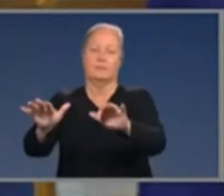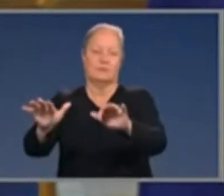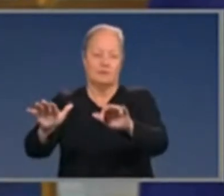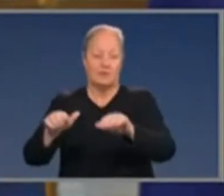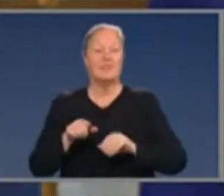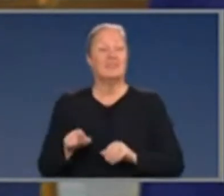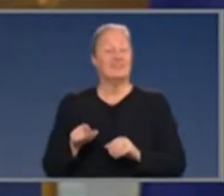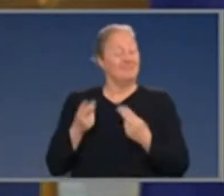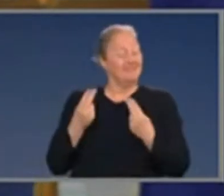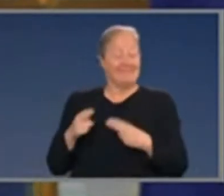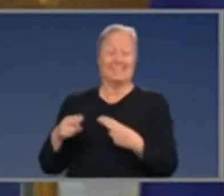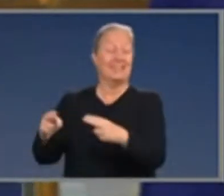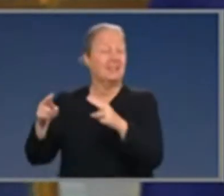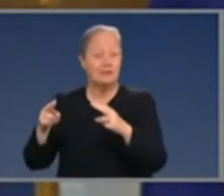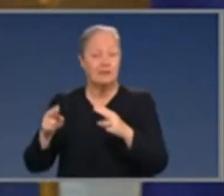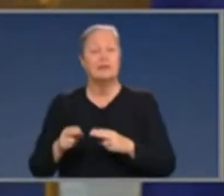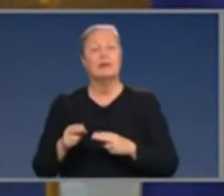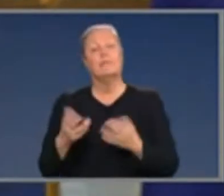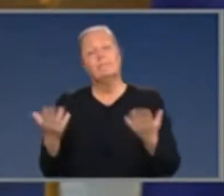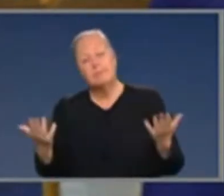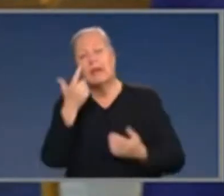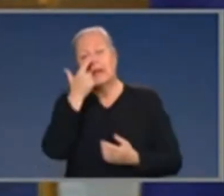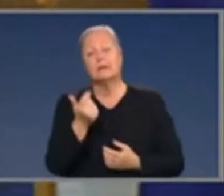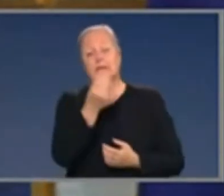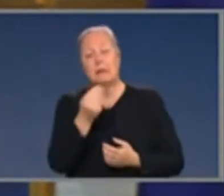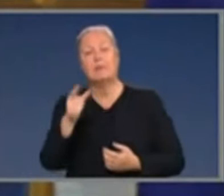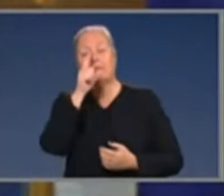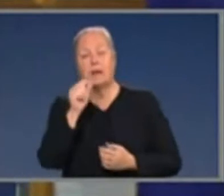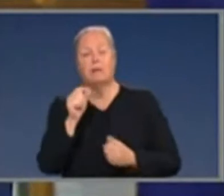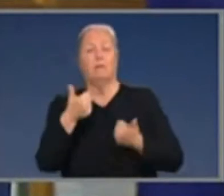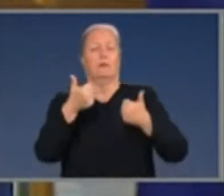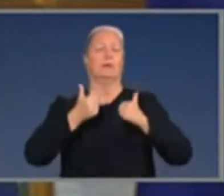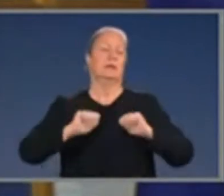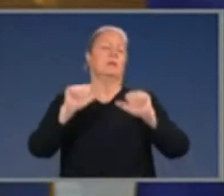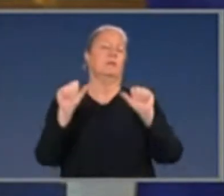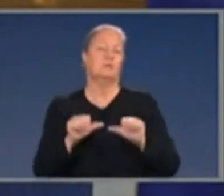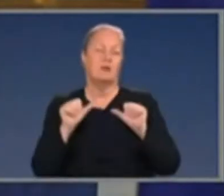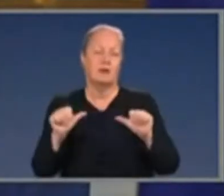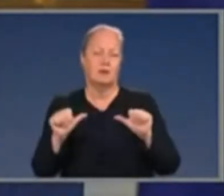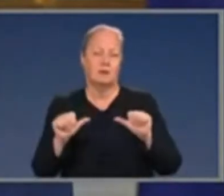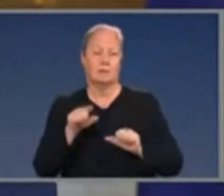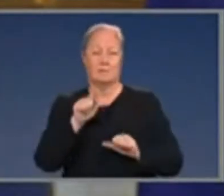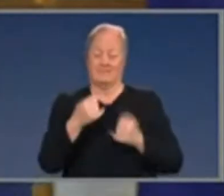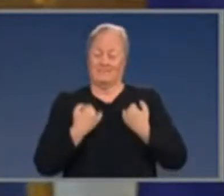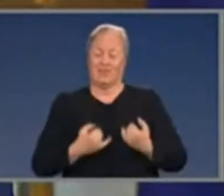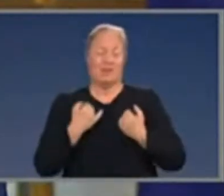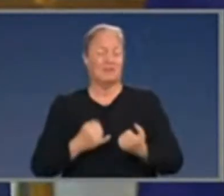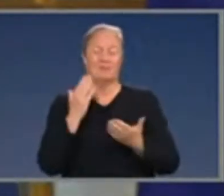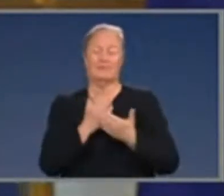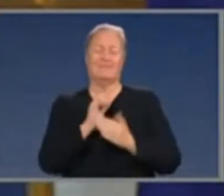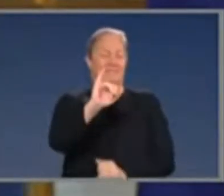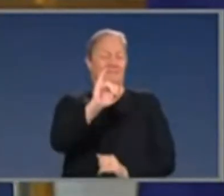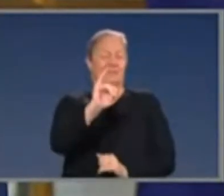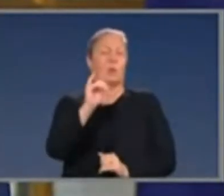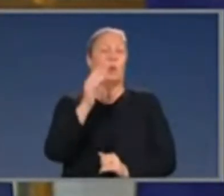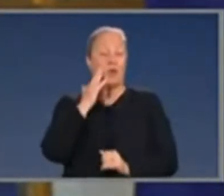rate. Fortunately, some do recover, but it is a very, very nasty virus with the elderly. We have always said